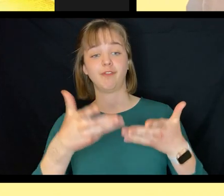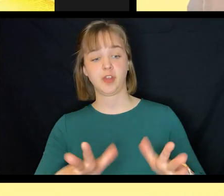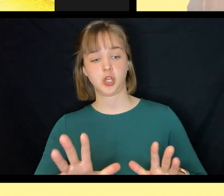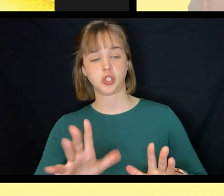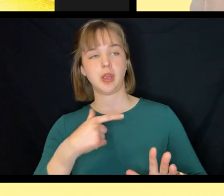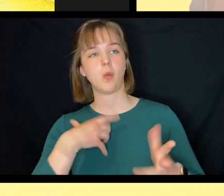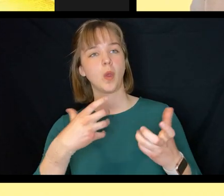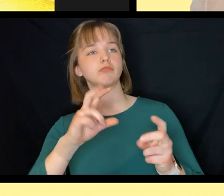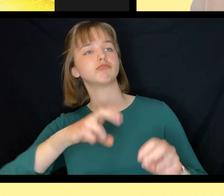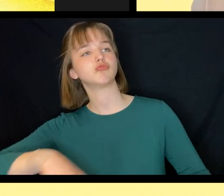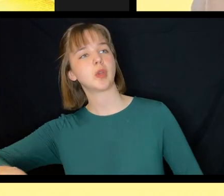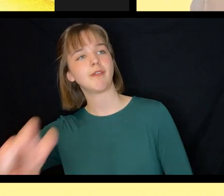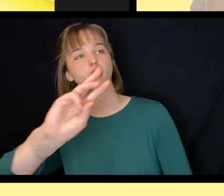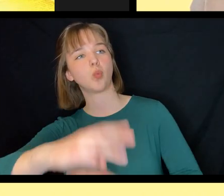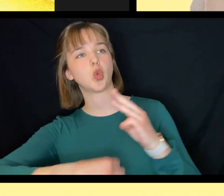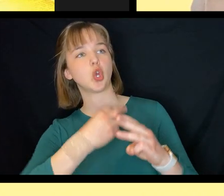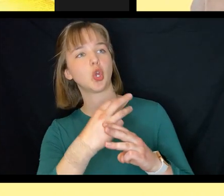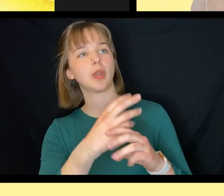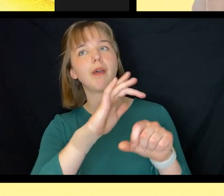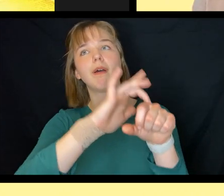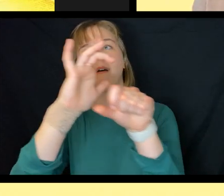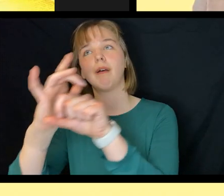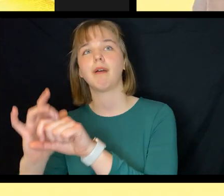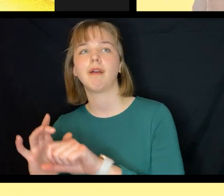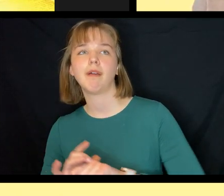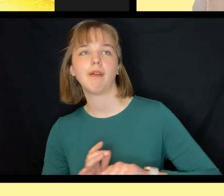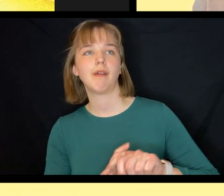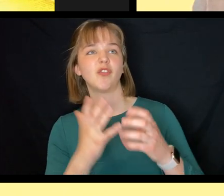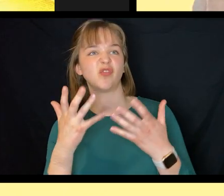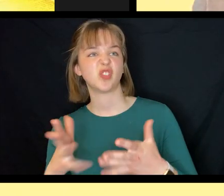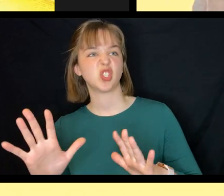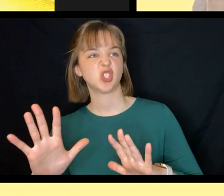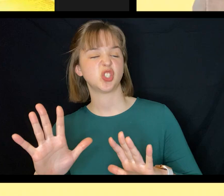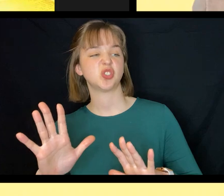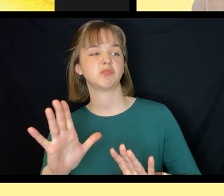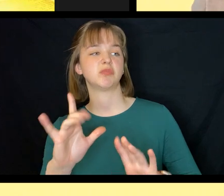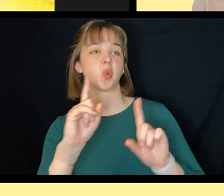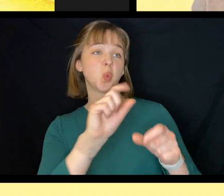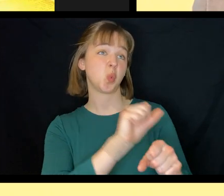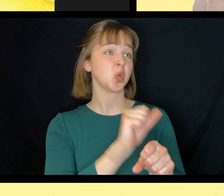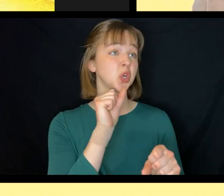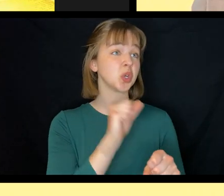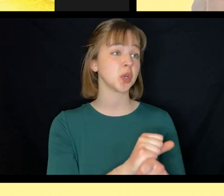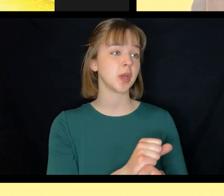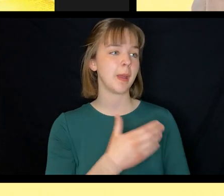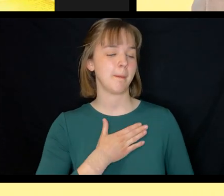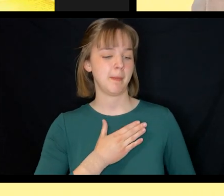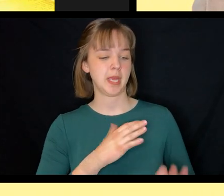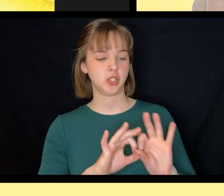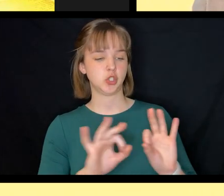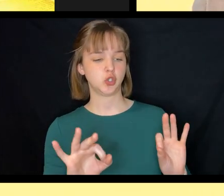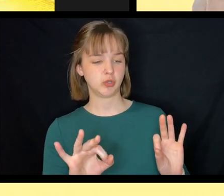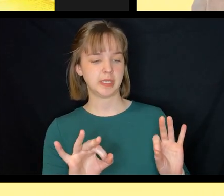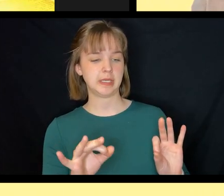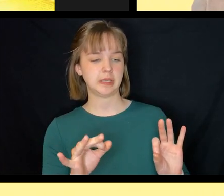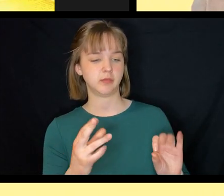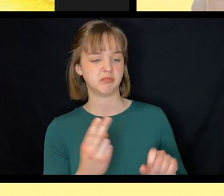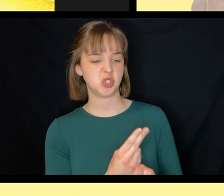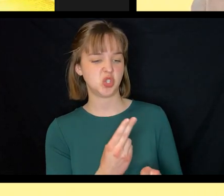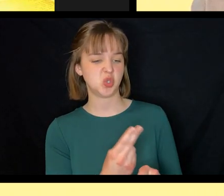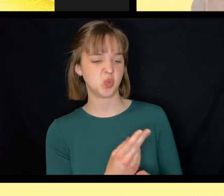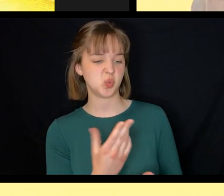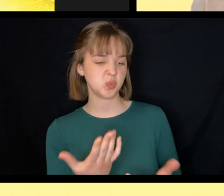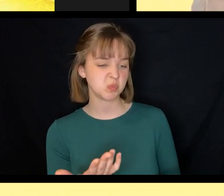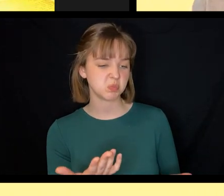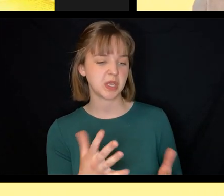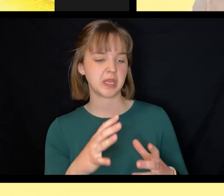So definitely want to travel. And then I'm going to hopefully work at some point. Can use this Parks and Rec degree,